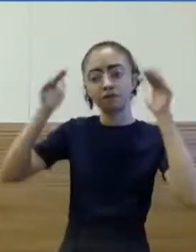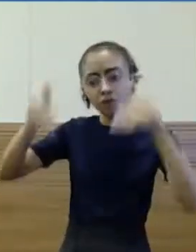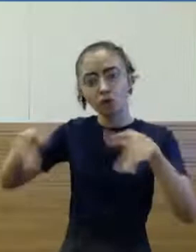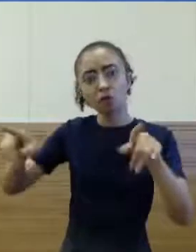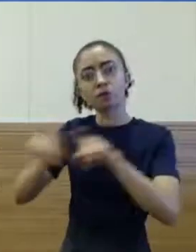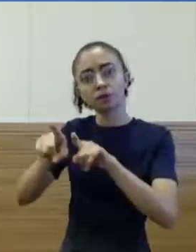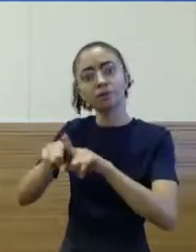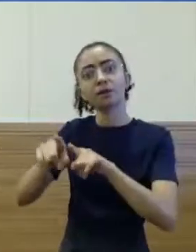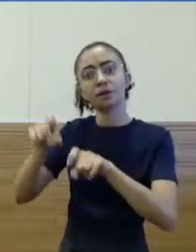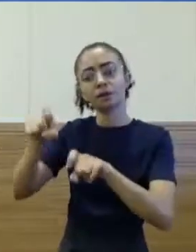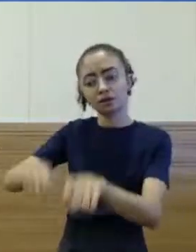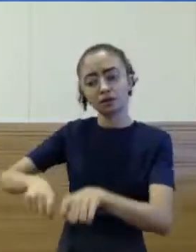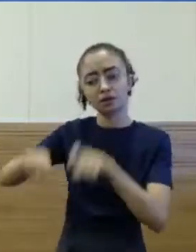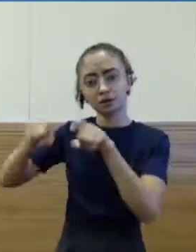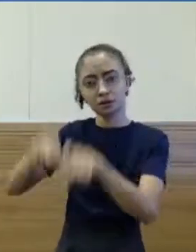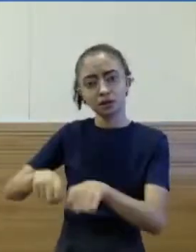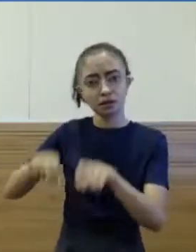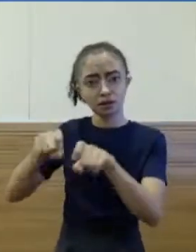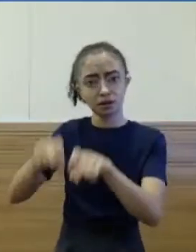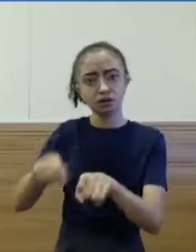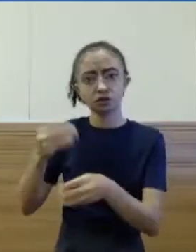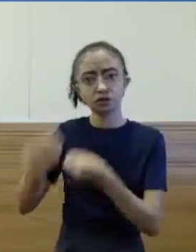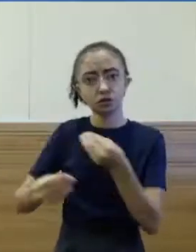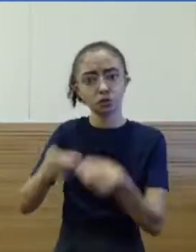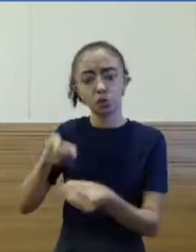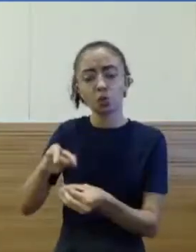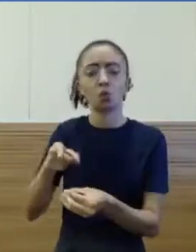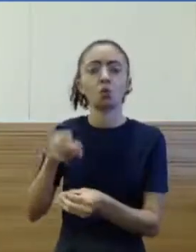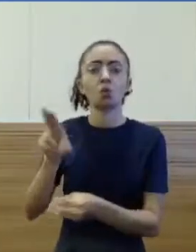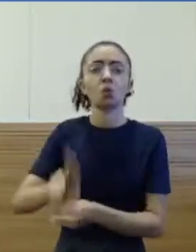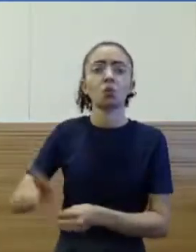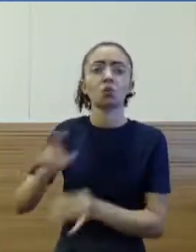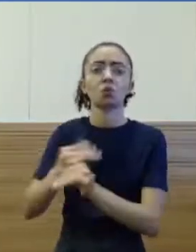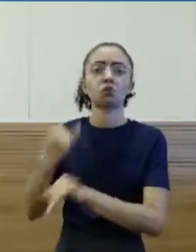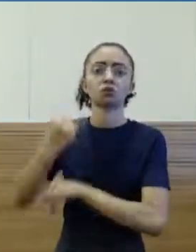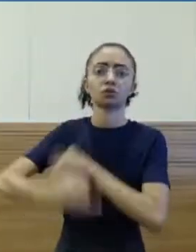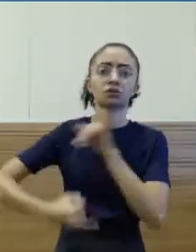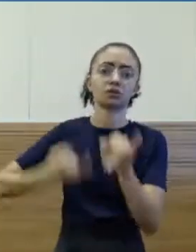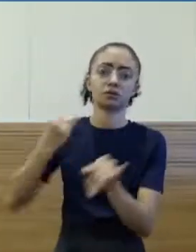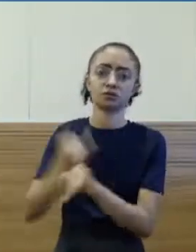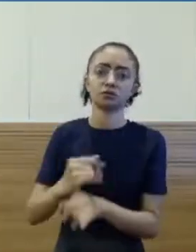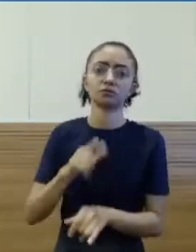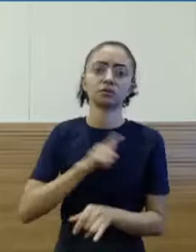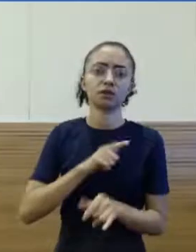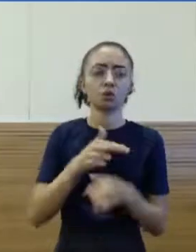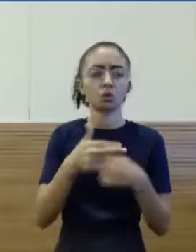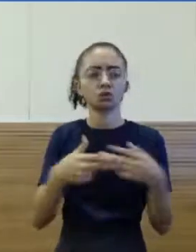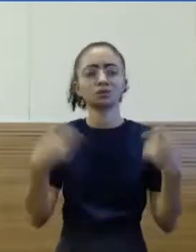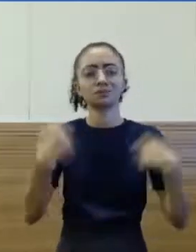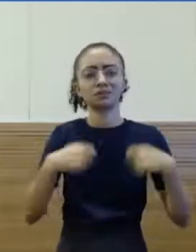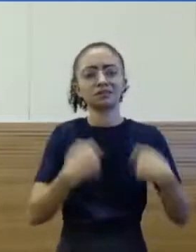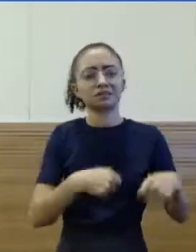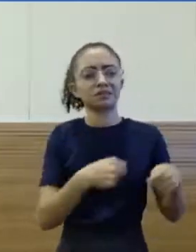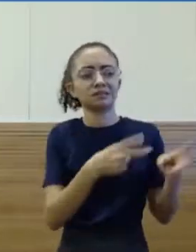we need to reach places where you don't have good internet connectivity. Eh, Thank you.